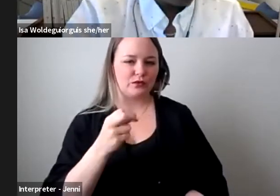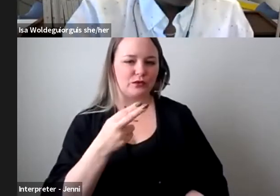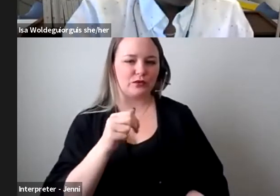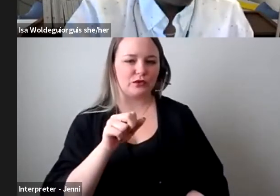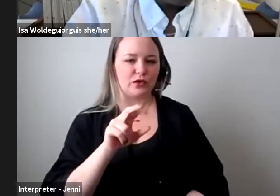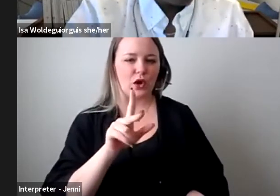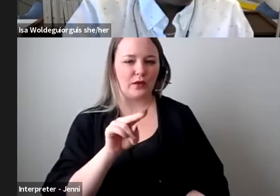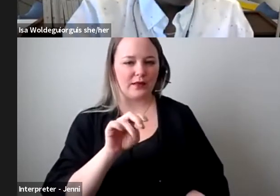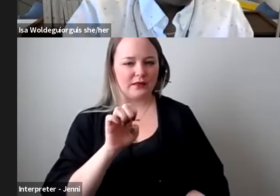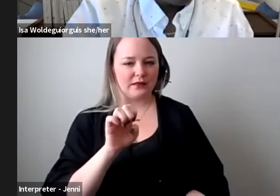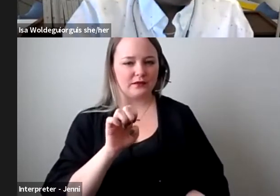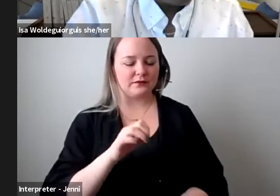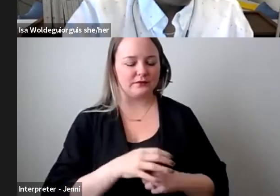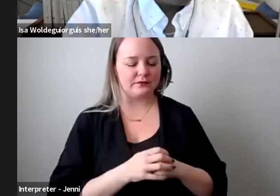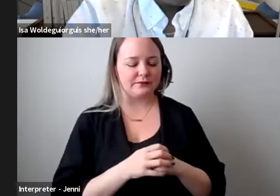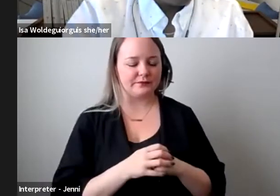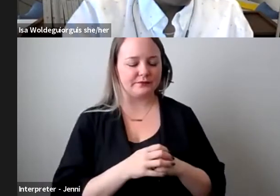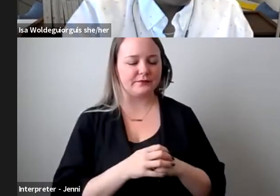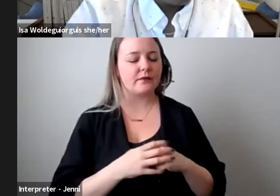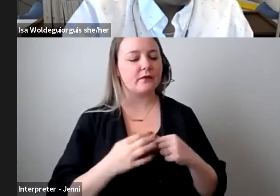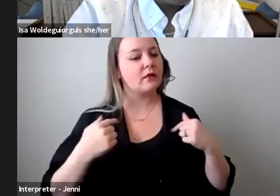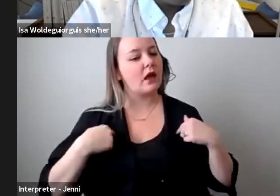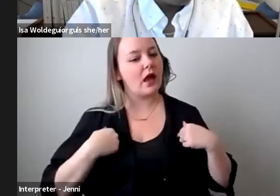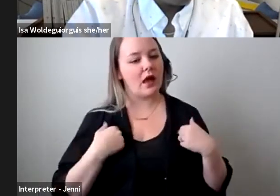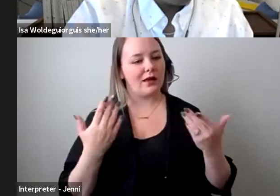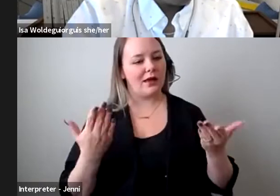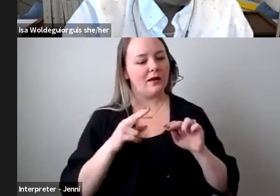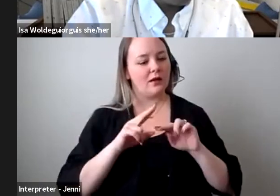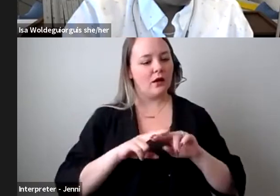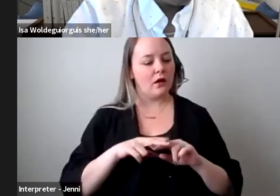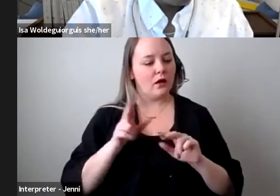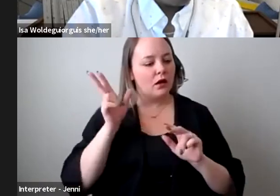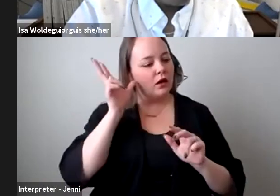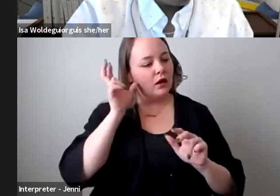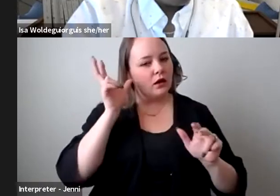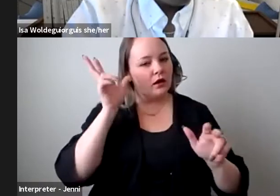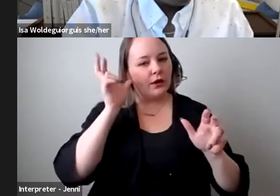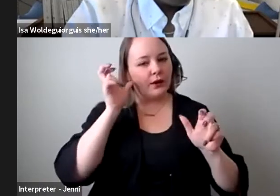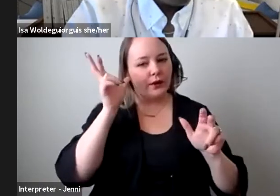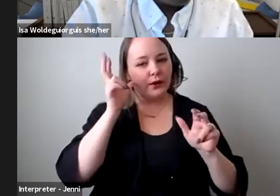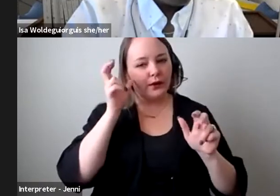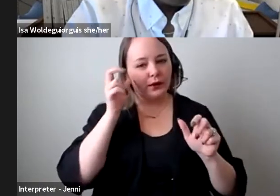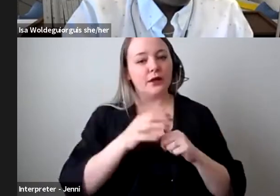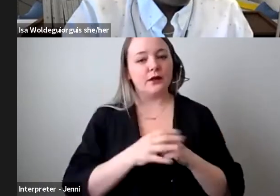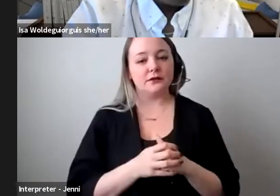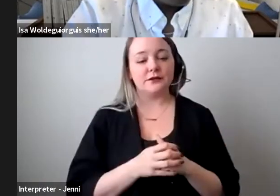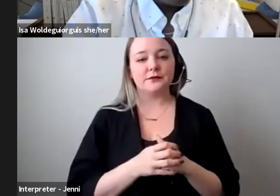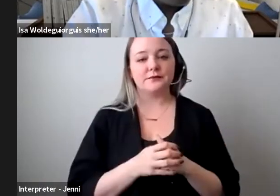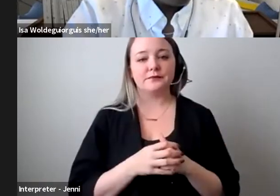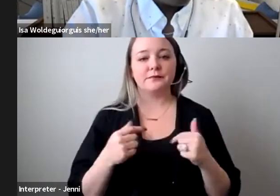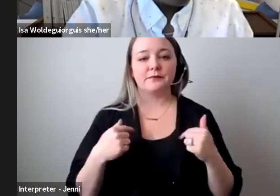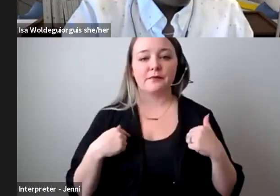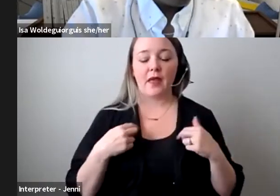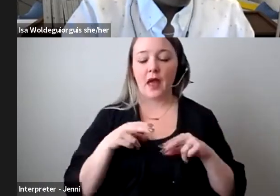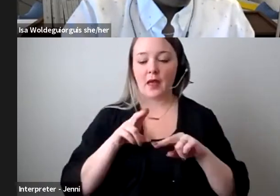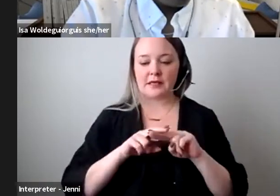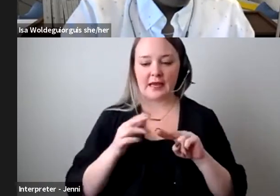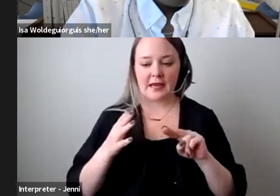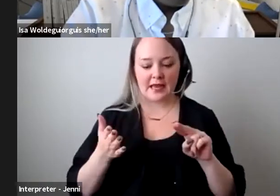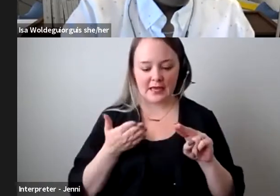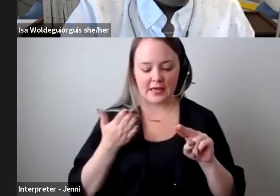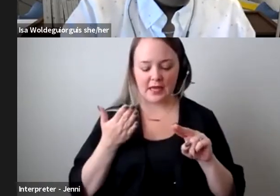As I'm listening, I would be lying if I didn't say I wasn't sitting here controlling even my